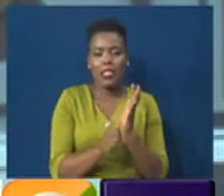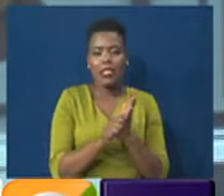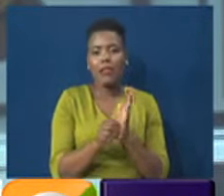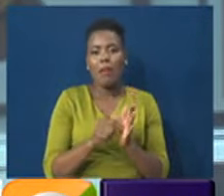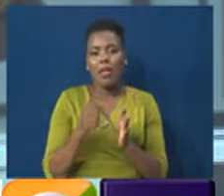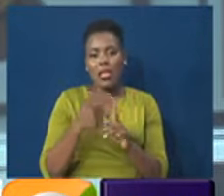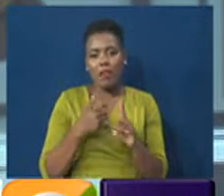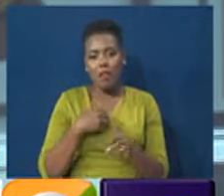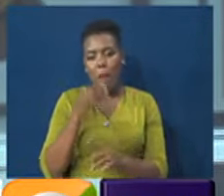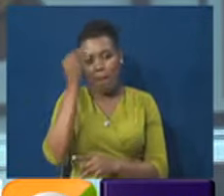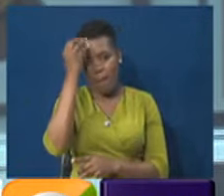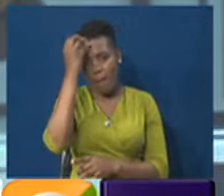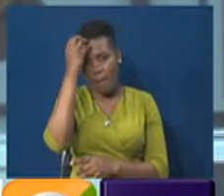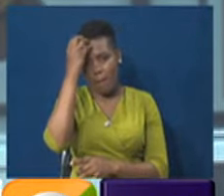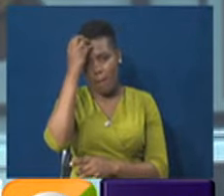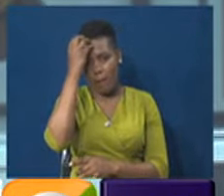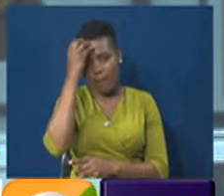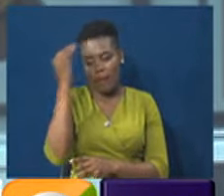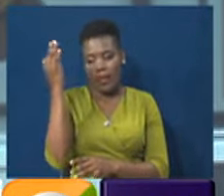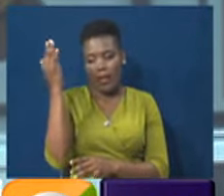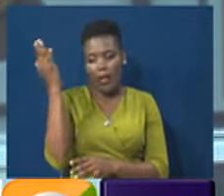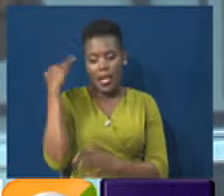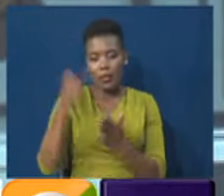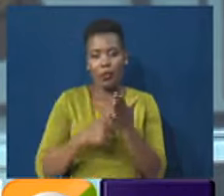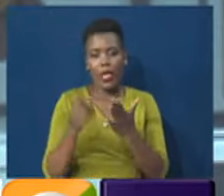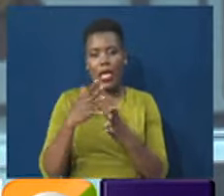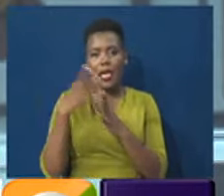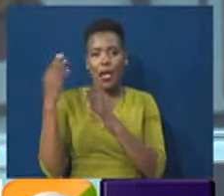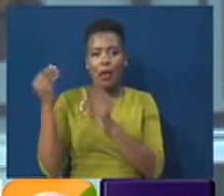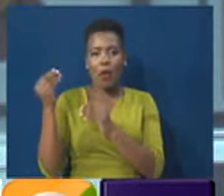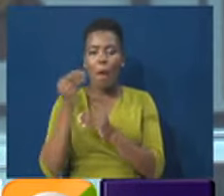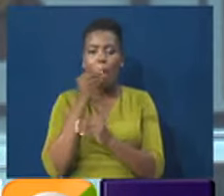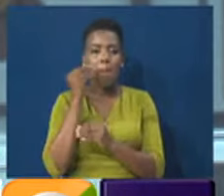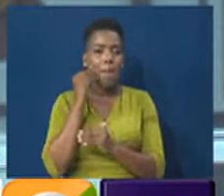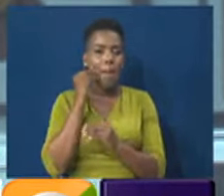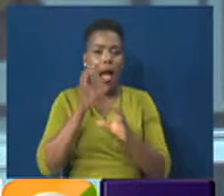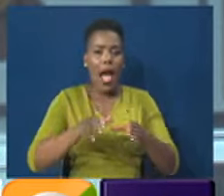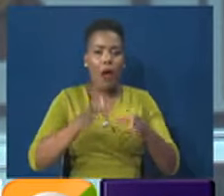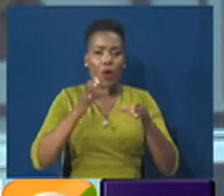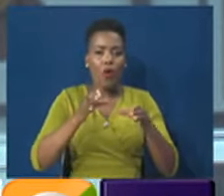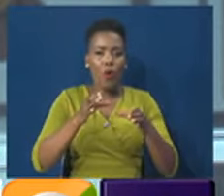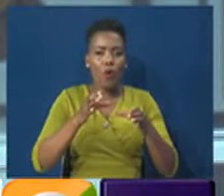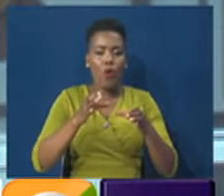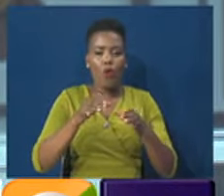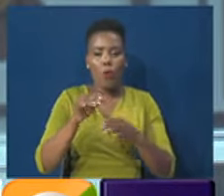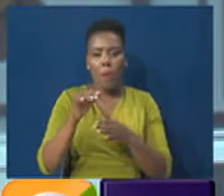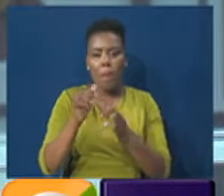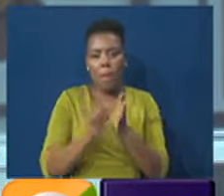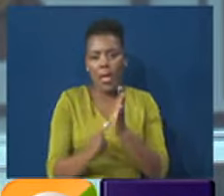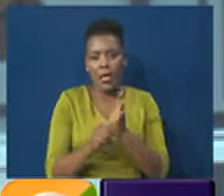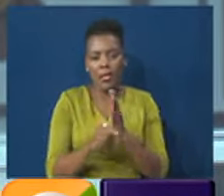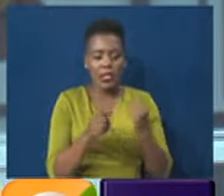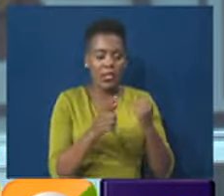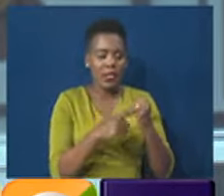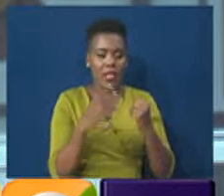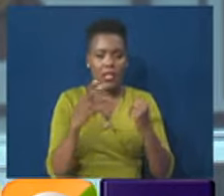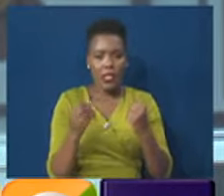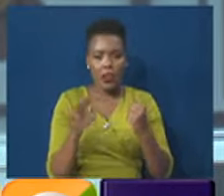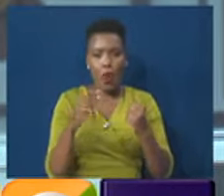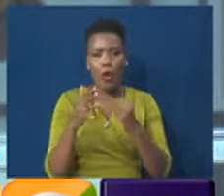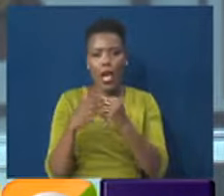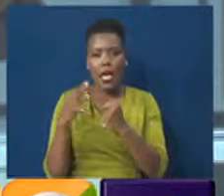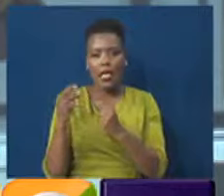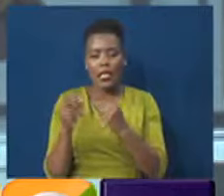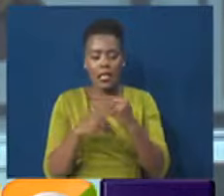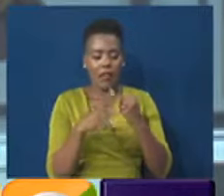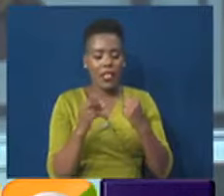Trans Nzoia. Over the weekend, I was at home. A gorogoro of maize right now is retailing between 70 and 90 shillings.